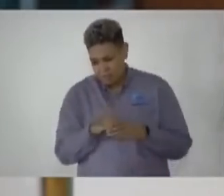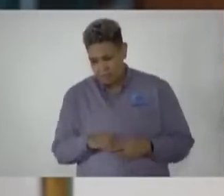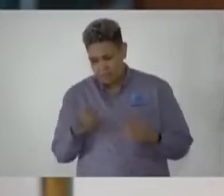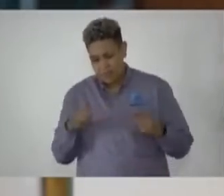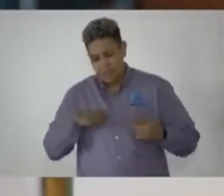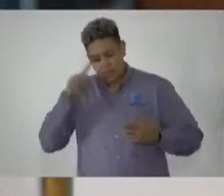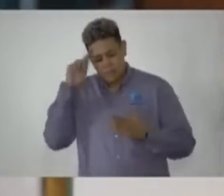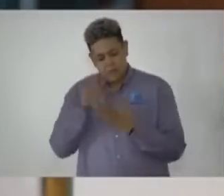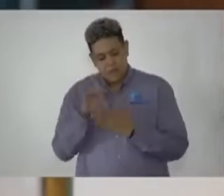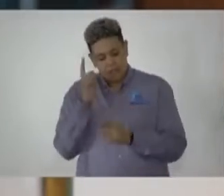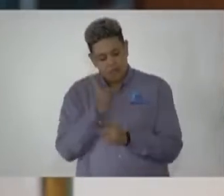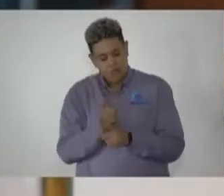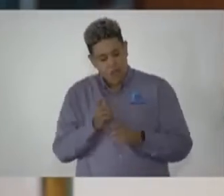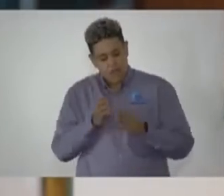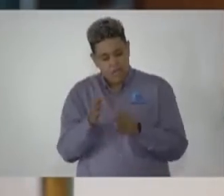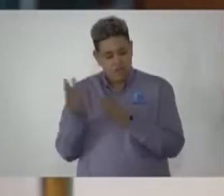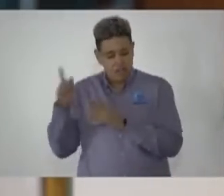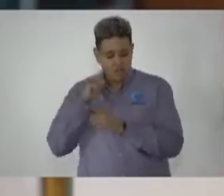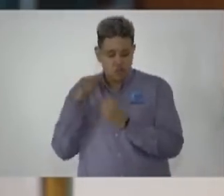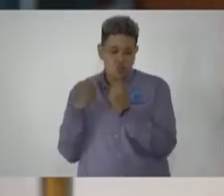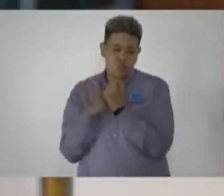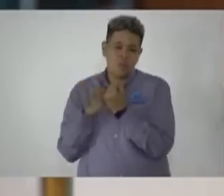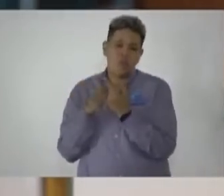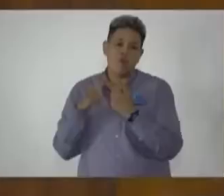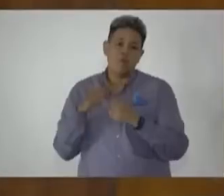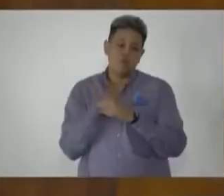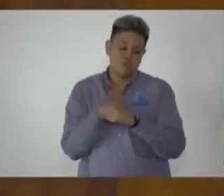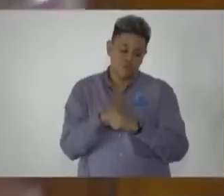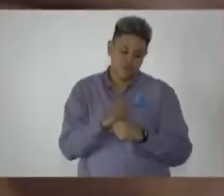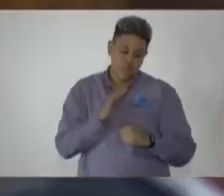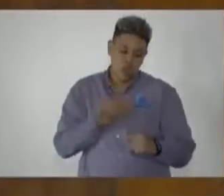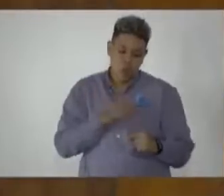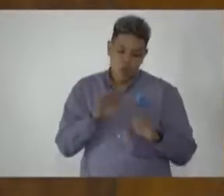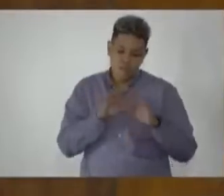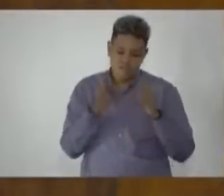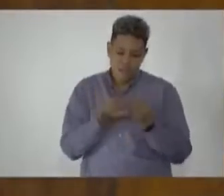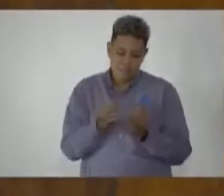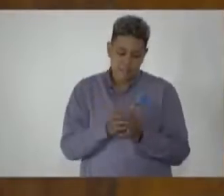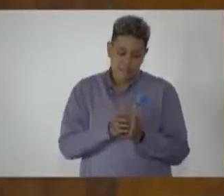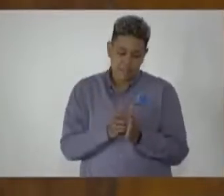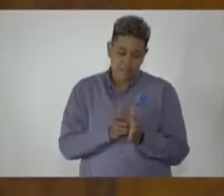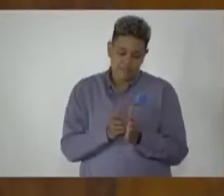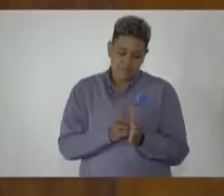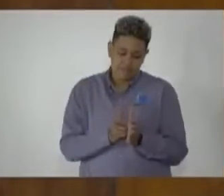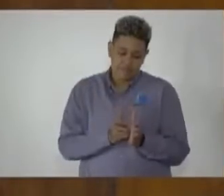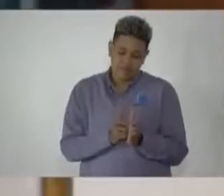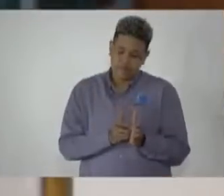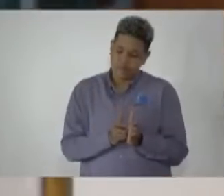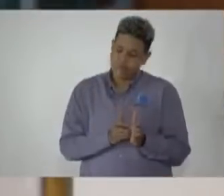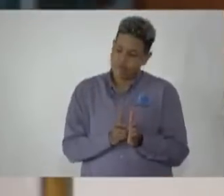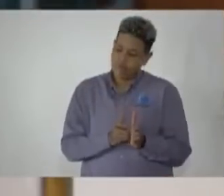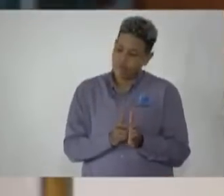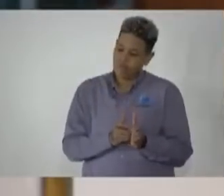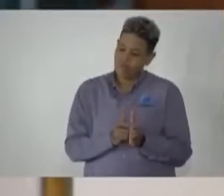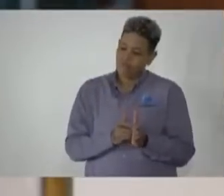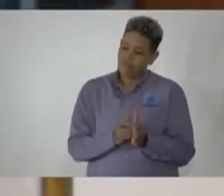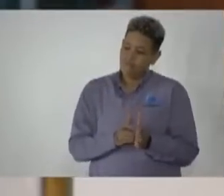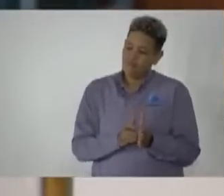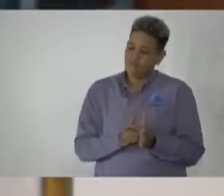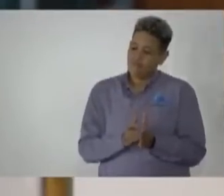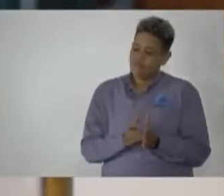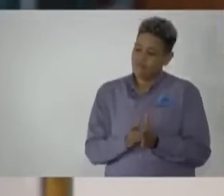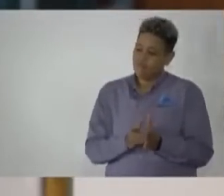believe we're moving in the right direction to support and protect our families. You know, just this week I was watching in